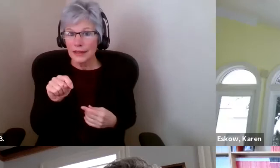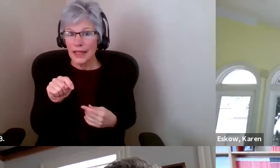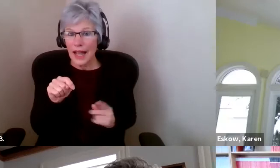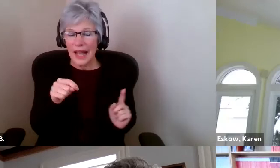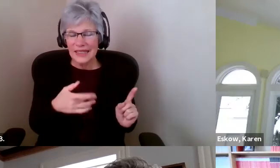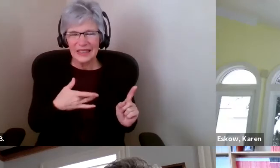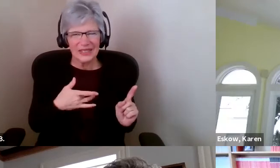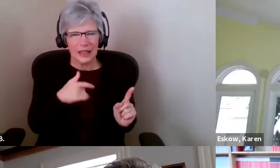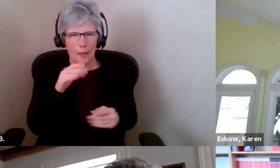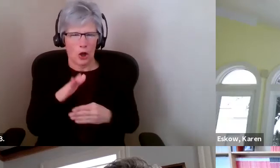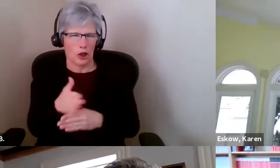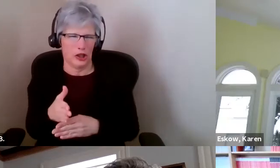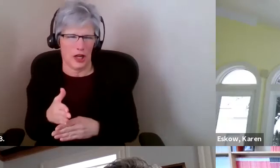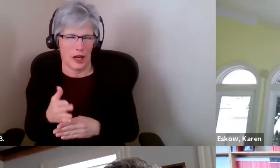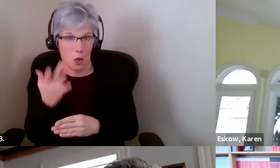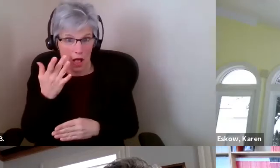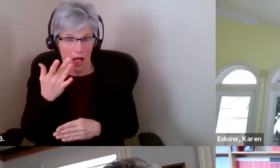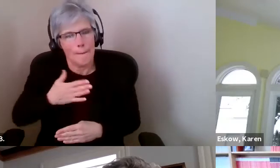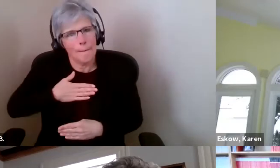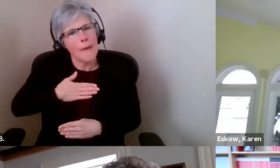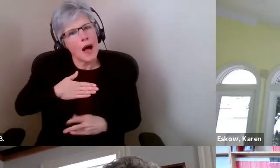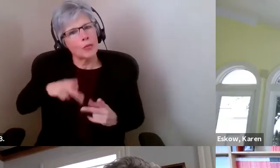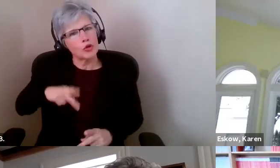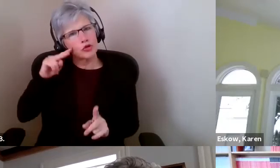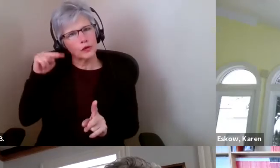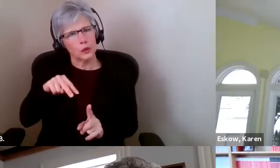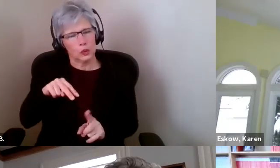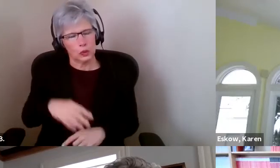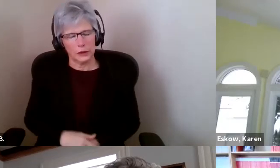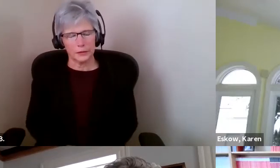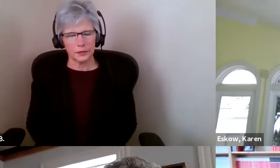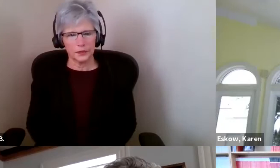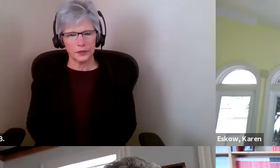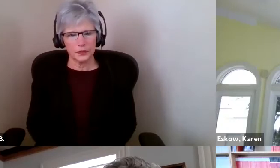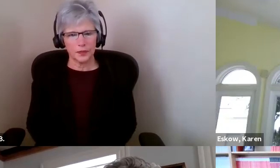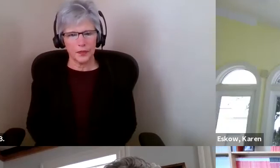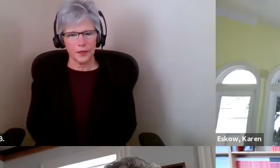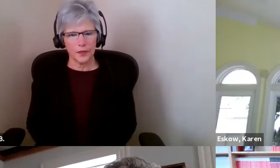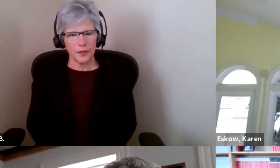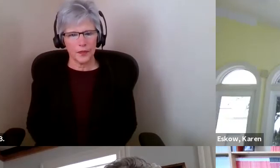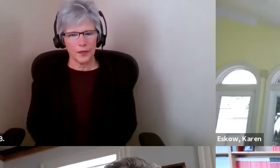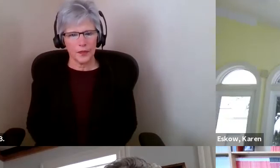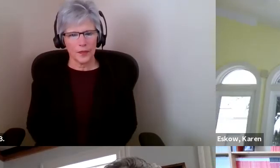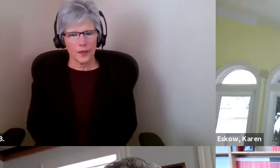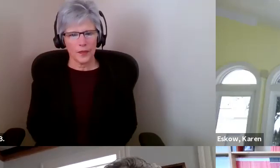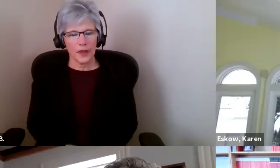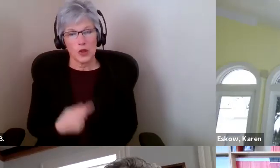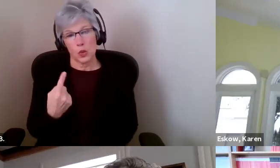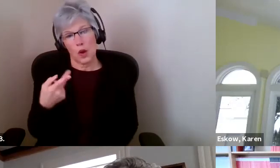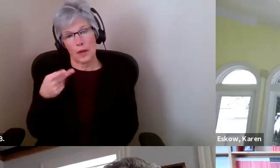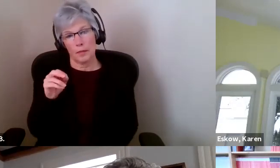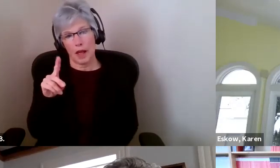about things. But some podcasts, the one that I'm thinking about that came from my